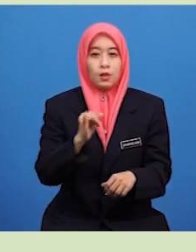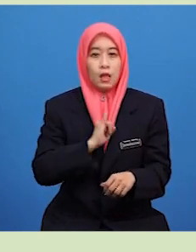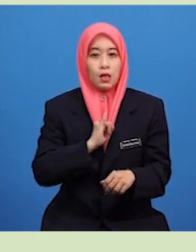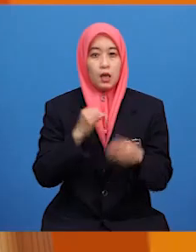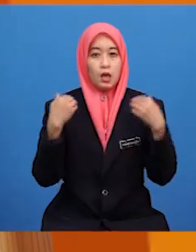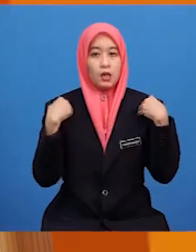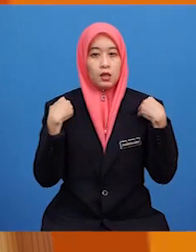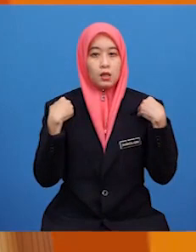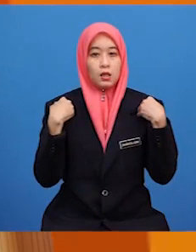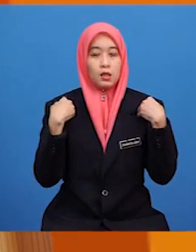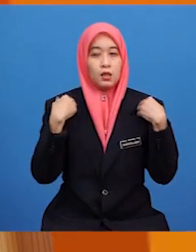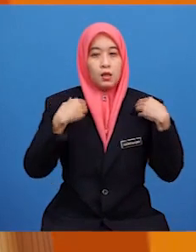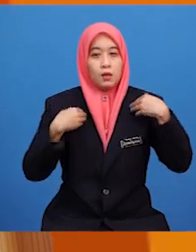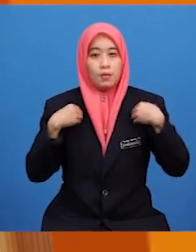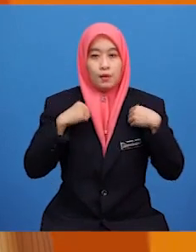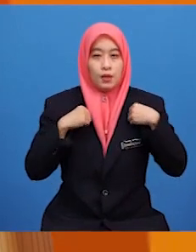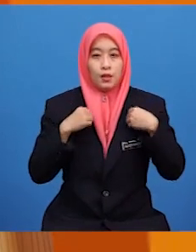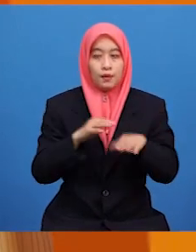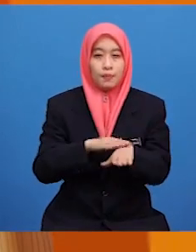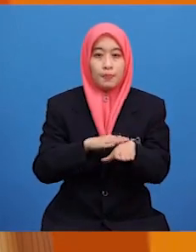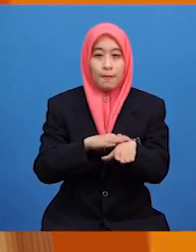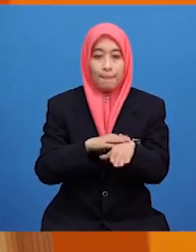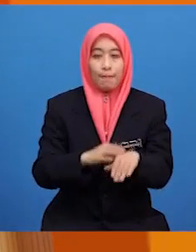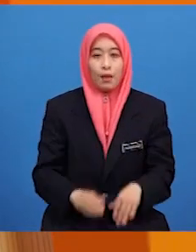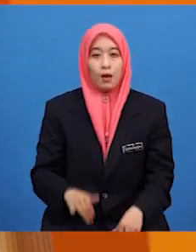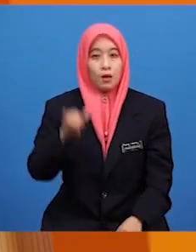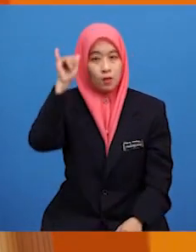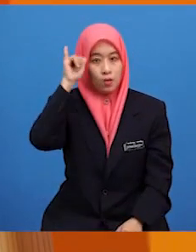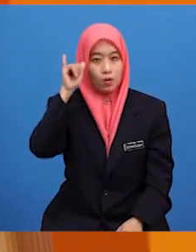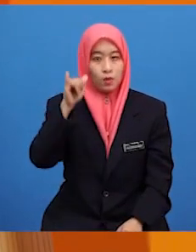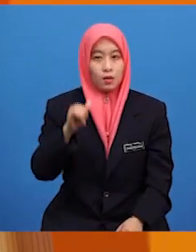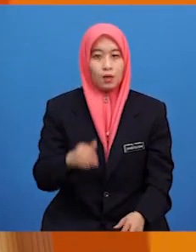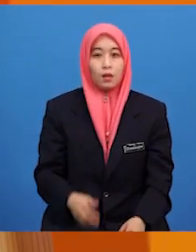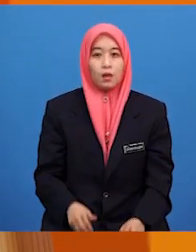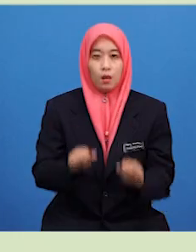have? Yellow, shall we start counting?